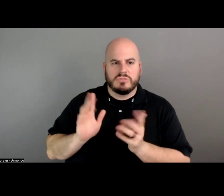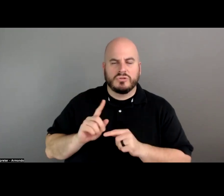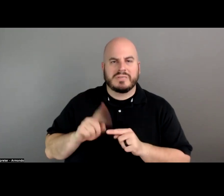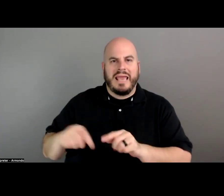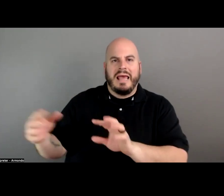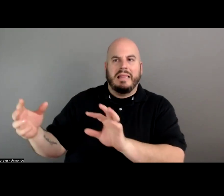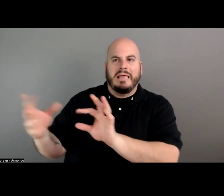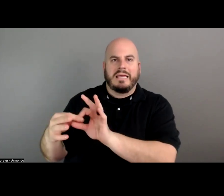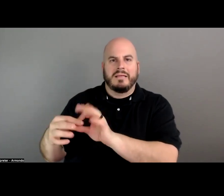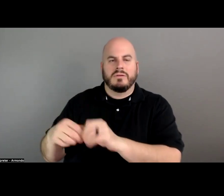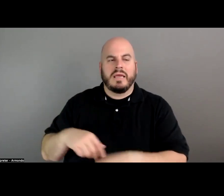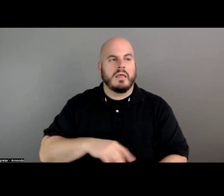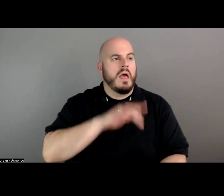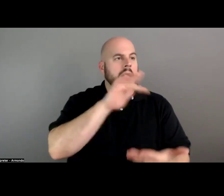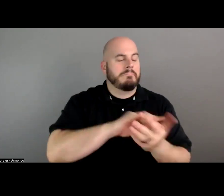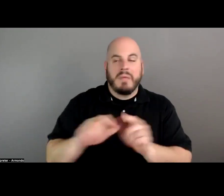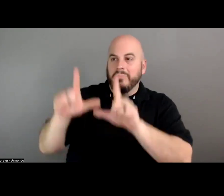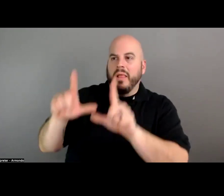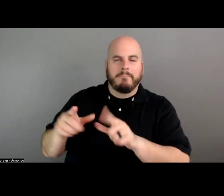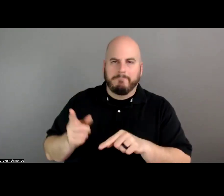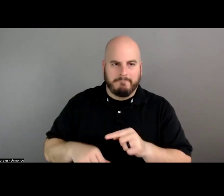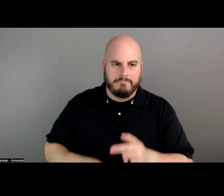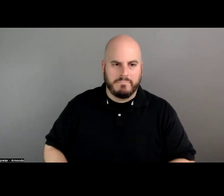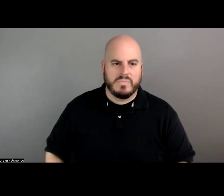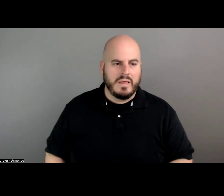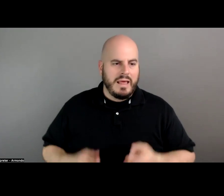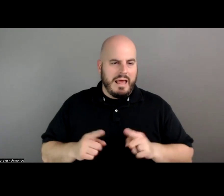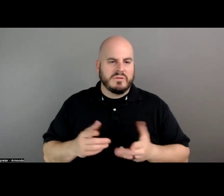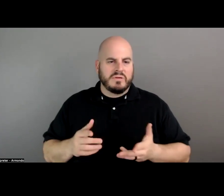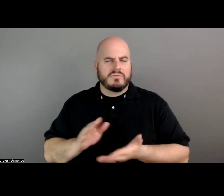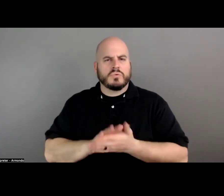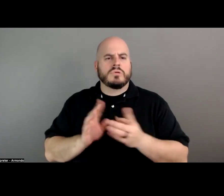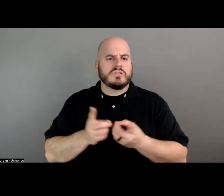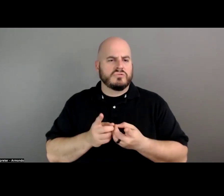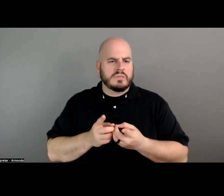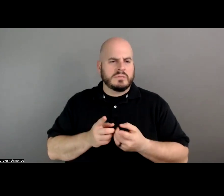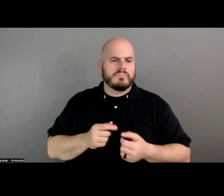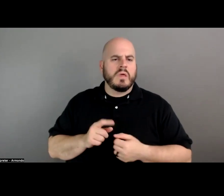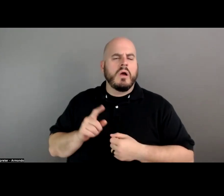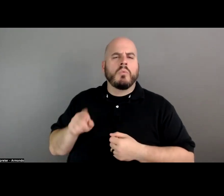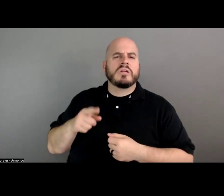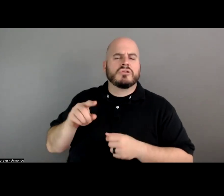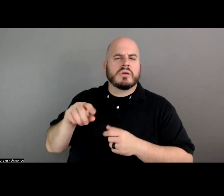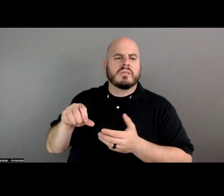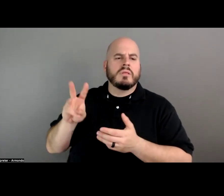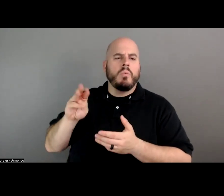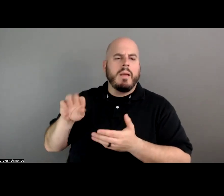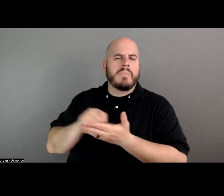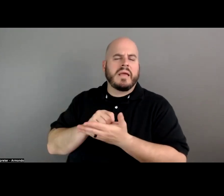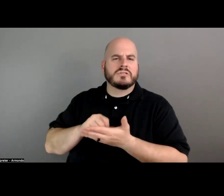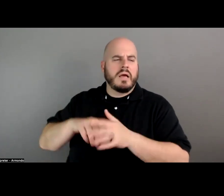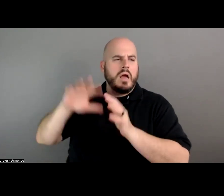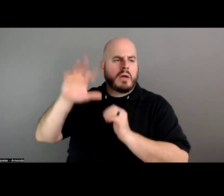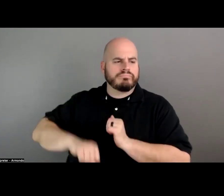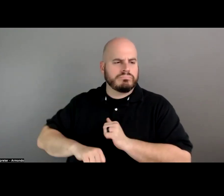can't click on it on your website. This happened at OCR all the time. We'd have school districts and they'd be like, we just took the page down and I'll be like, flick, here's